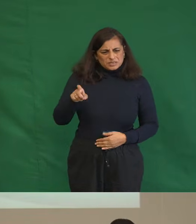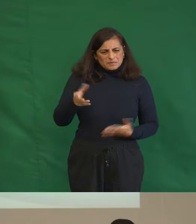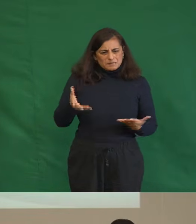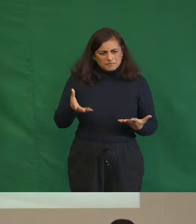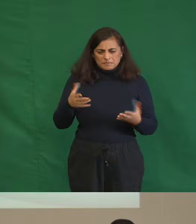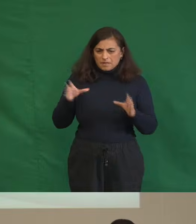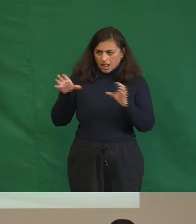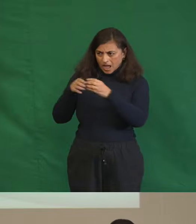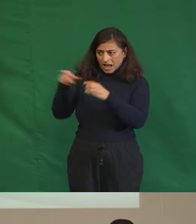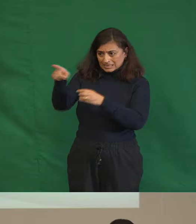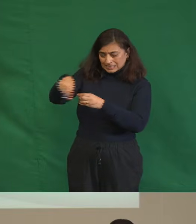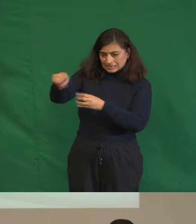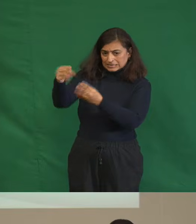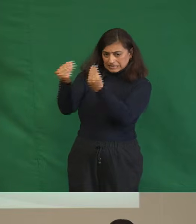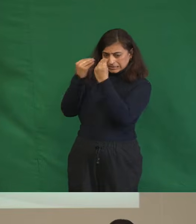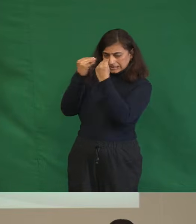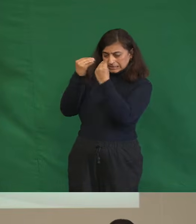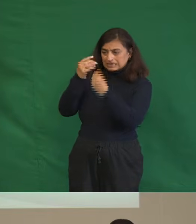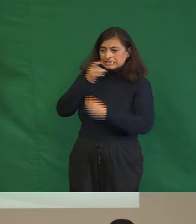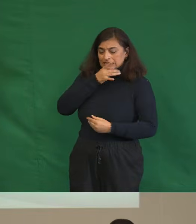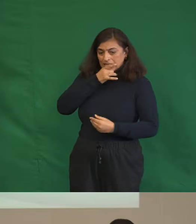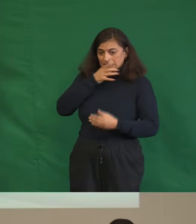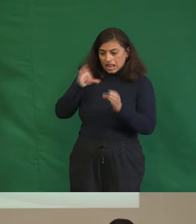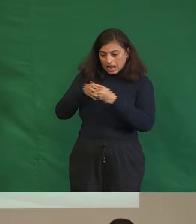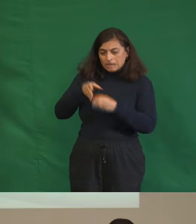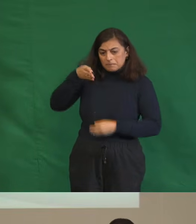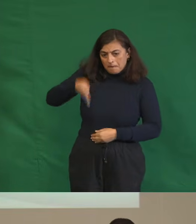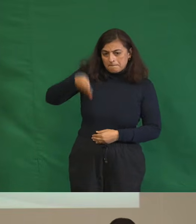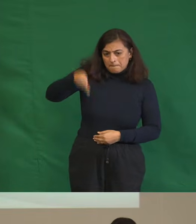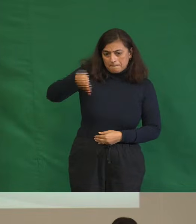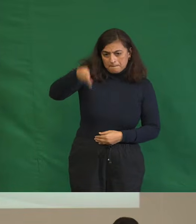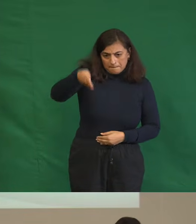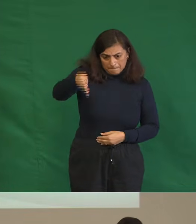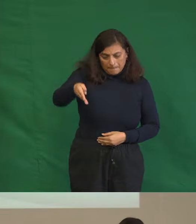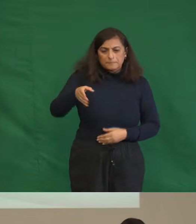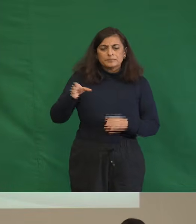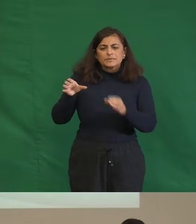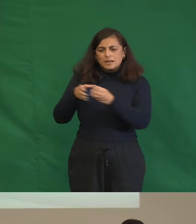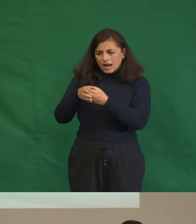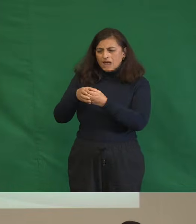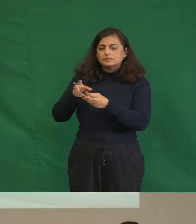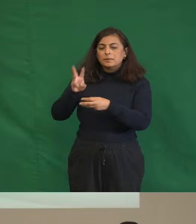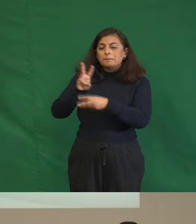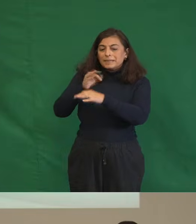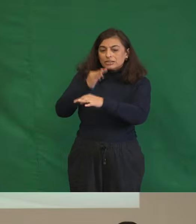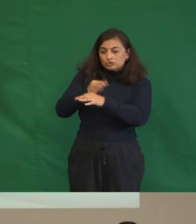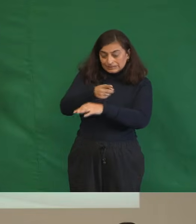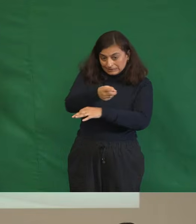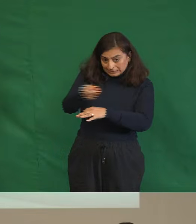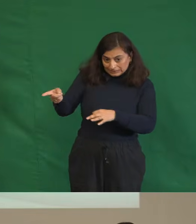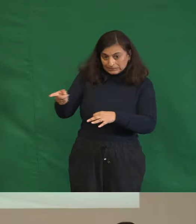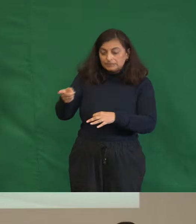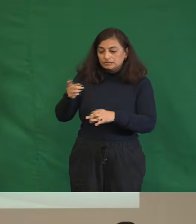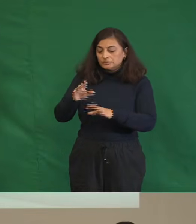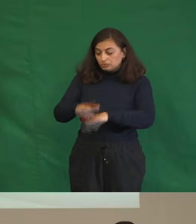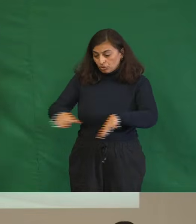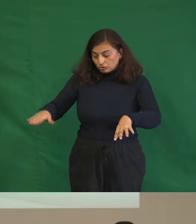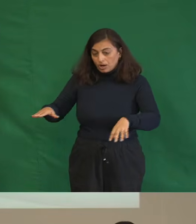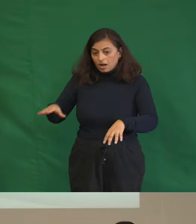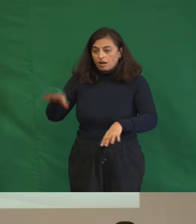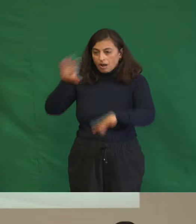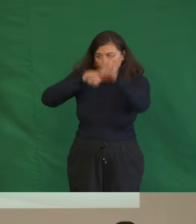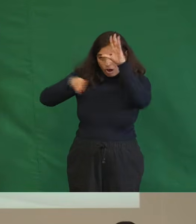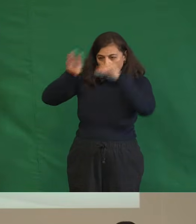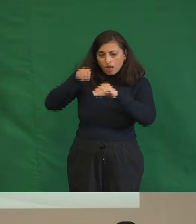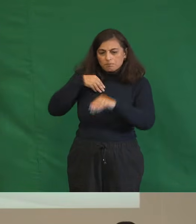every Saturday, and the classes are mainly for the parents, for the deaf kids, because you do have hearing